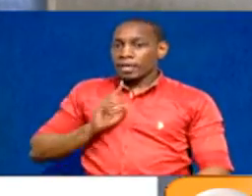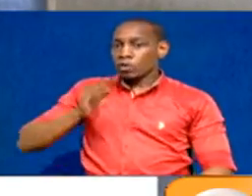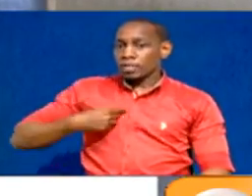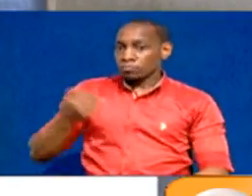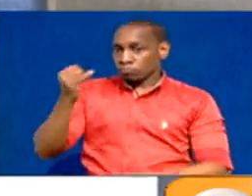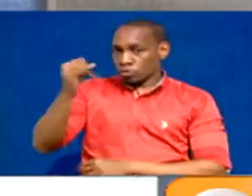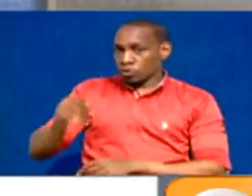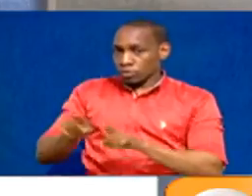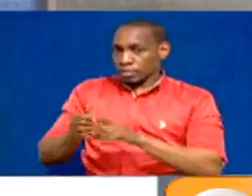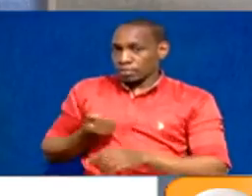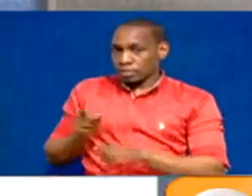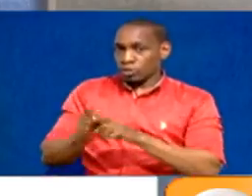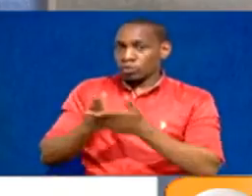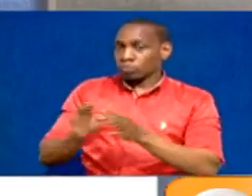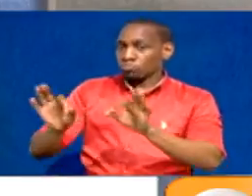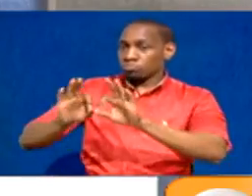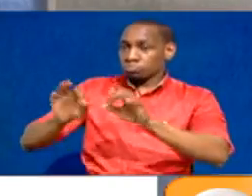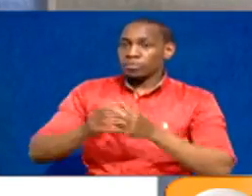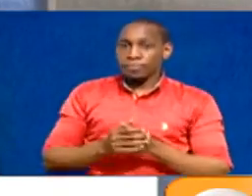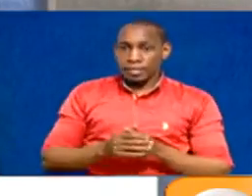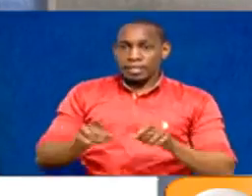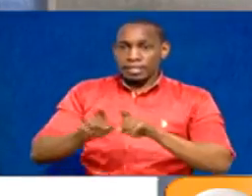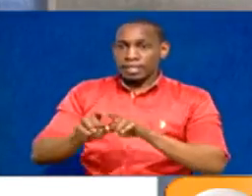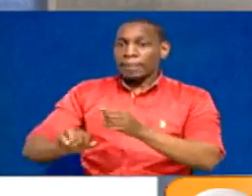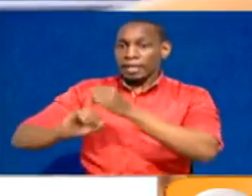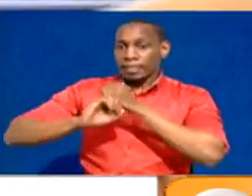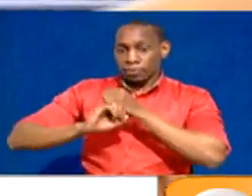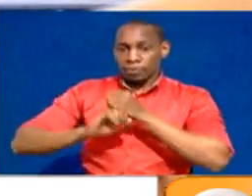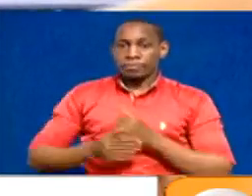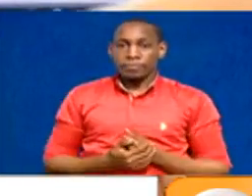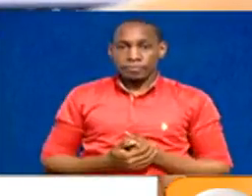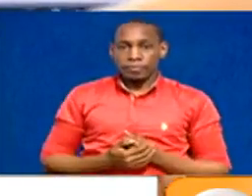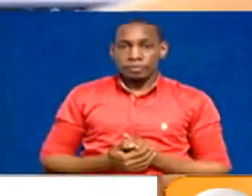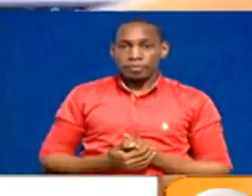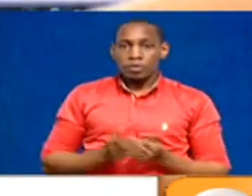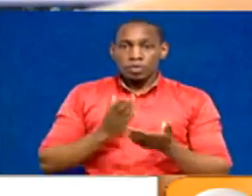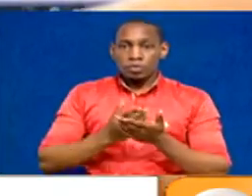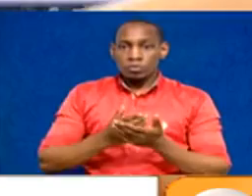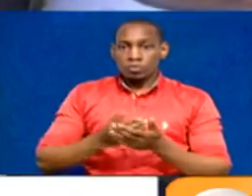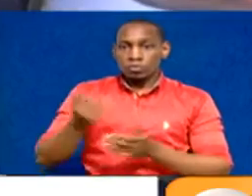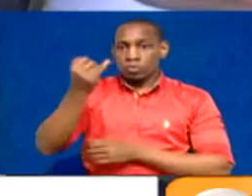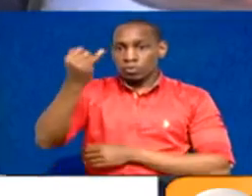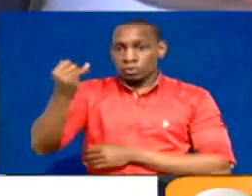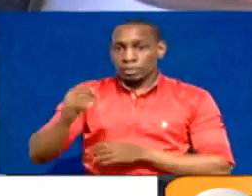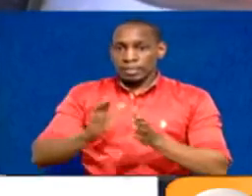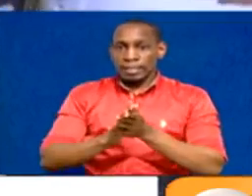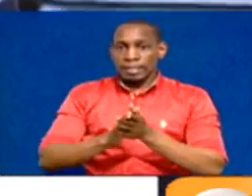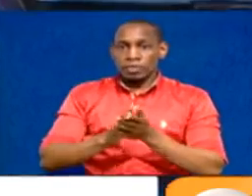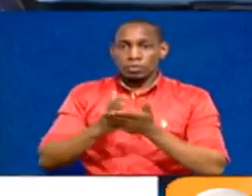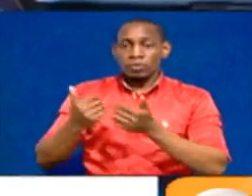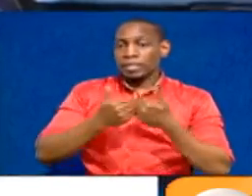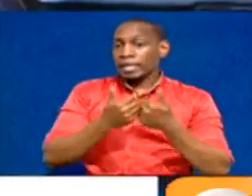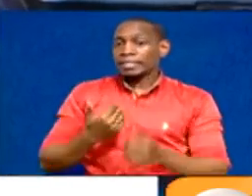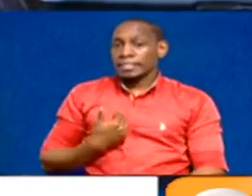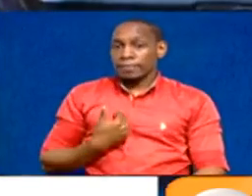draw her. After I drew her, she was really surprised and slowly supporting me. Her artistic journey and personal life has had its fair share